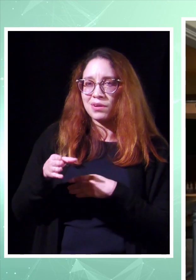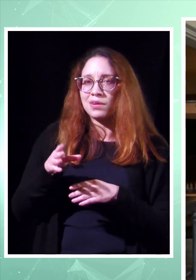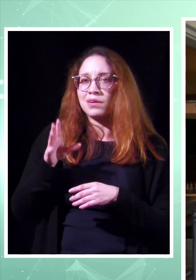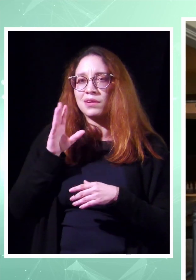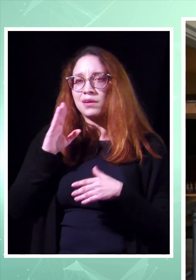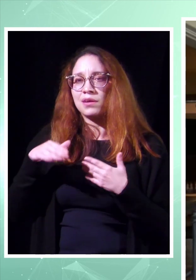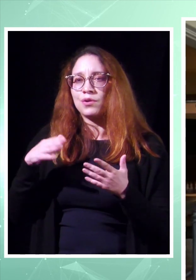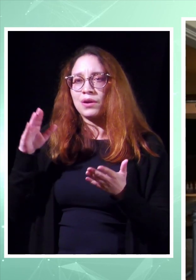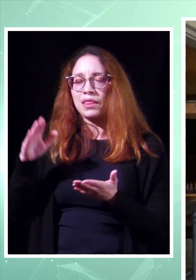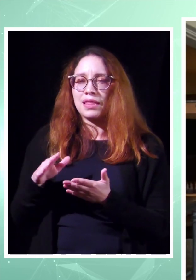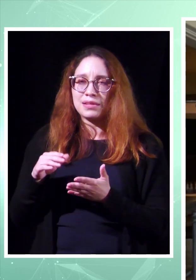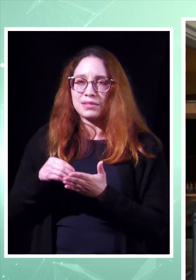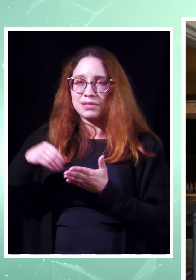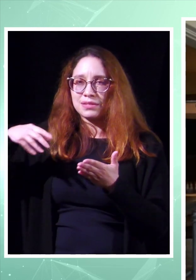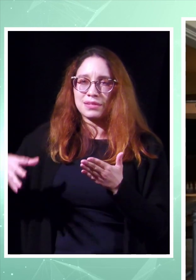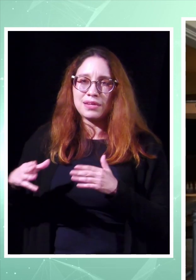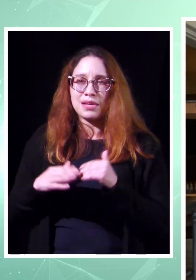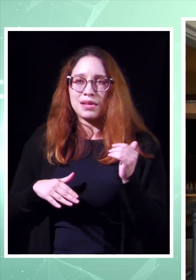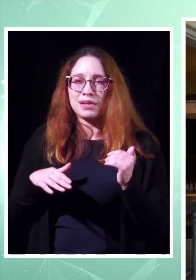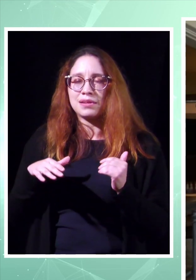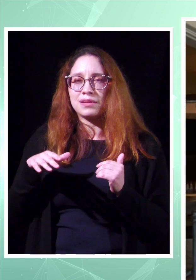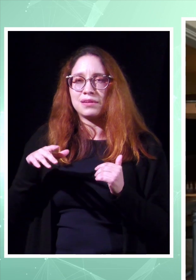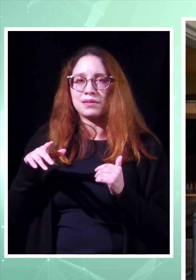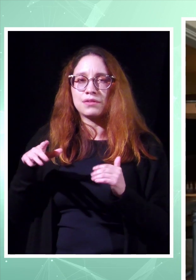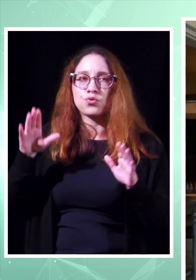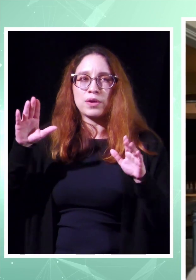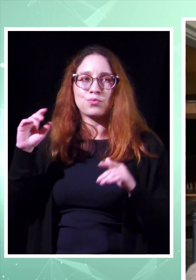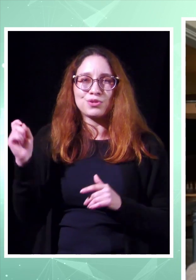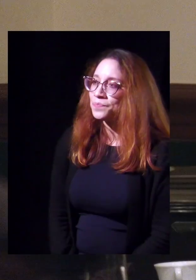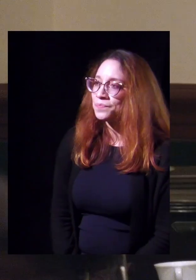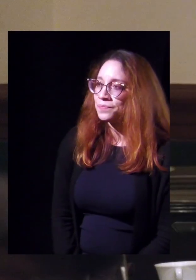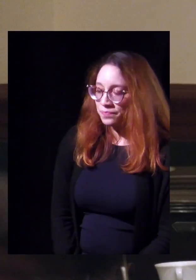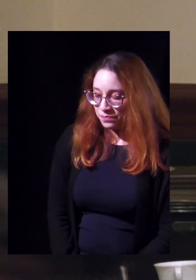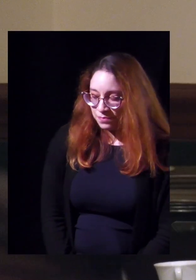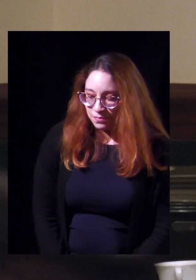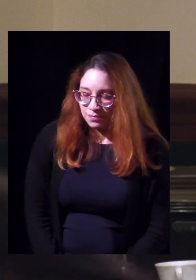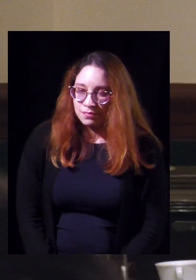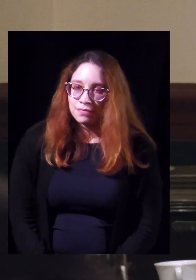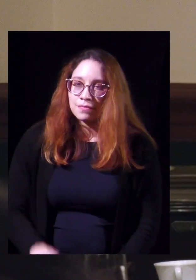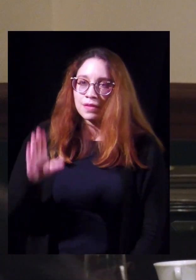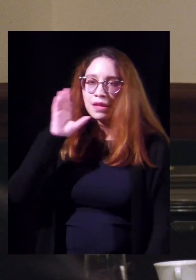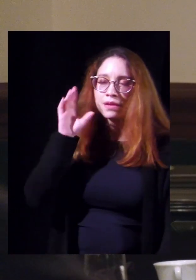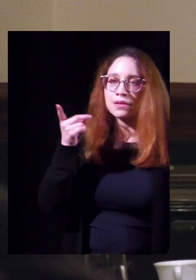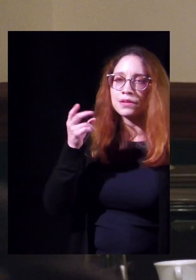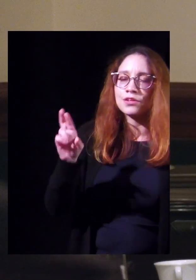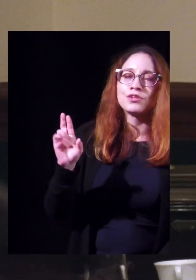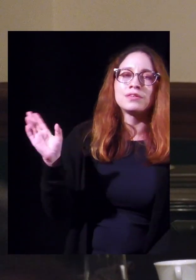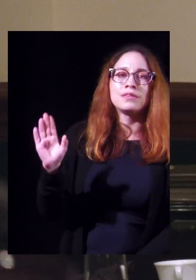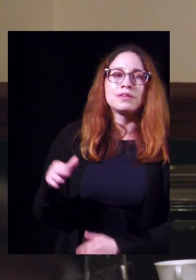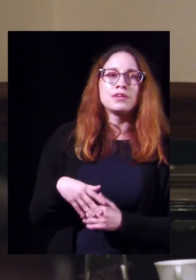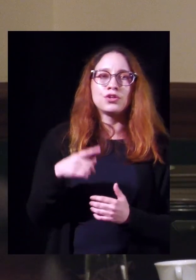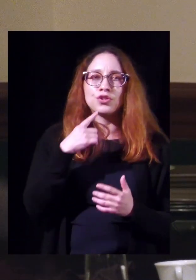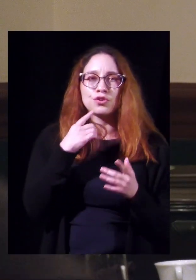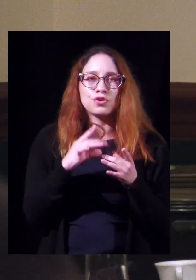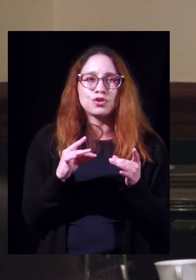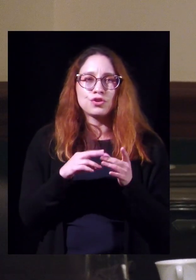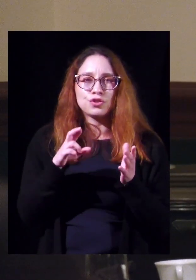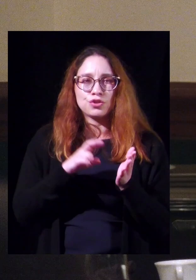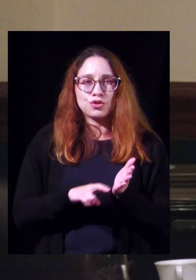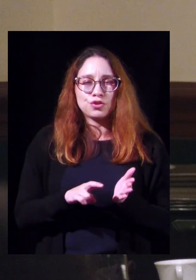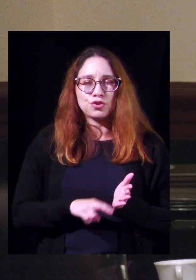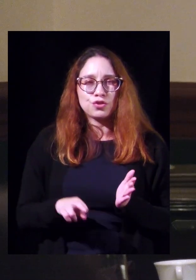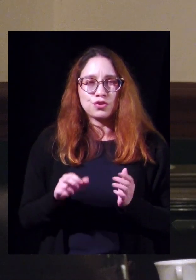is that they're going to be less expensive than the branded ones. Great question. Hi, doctor. You said that the